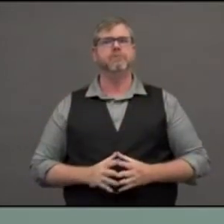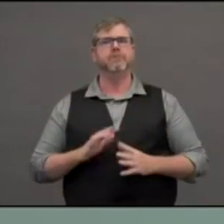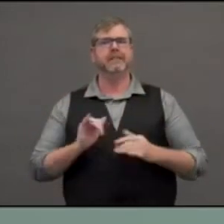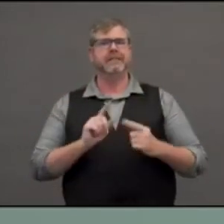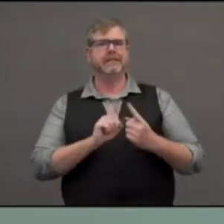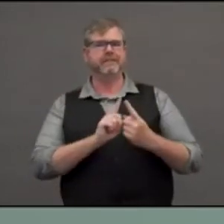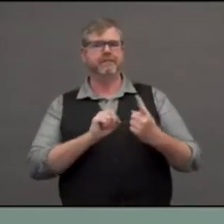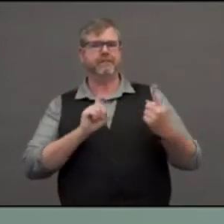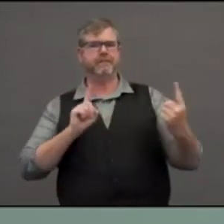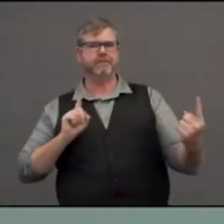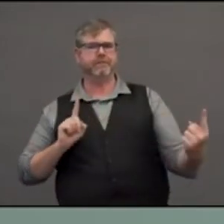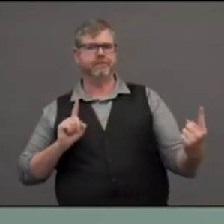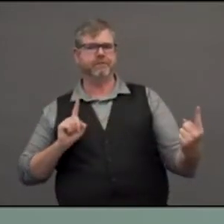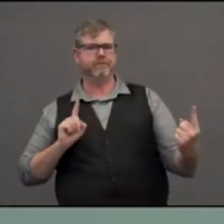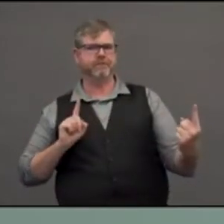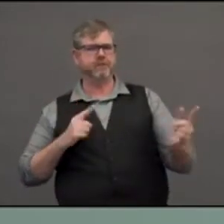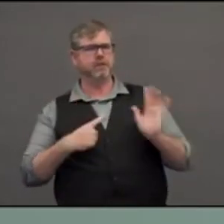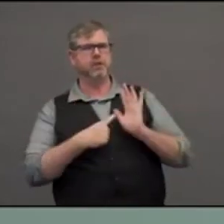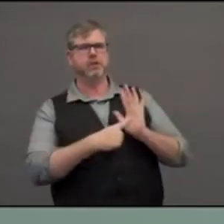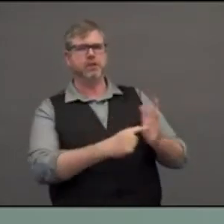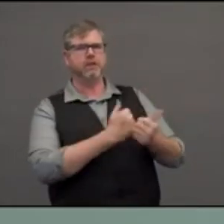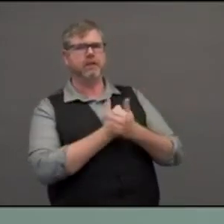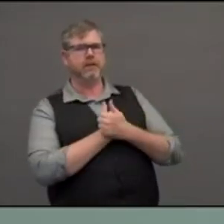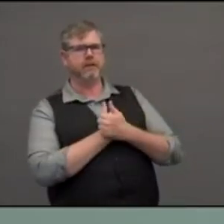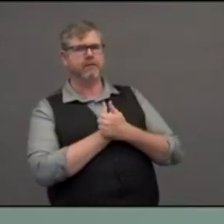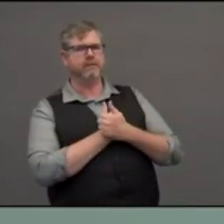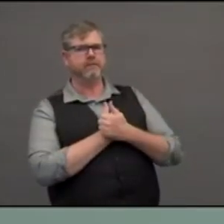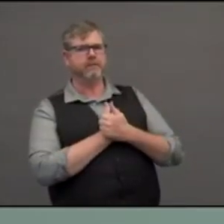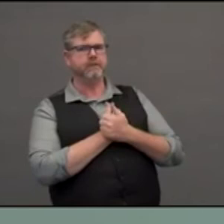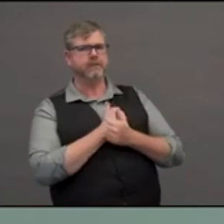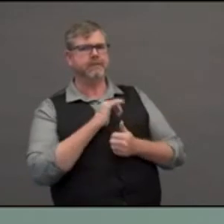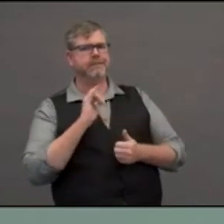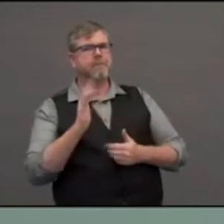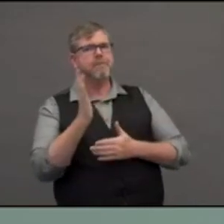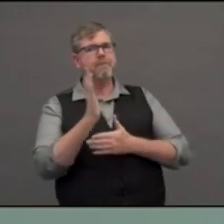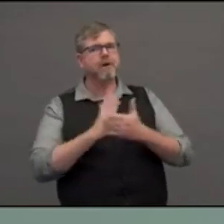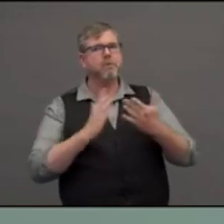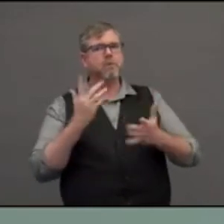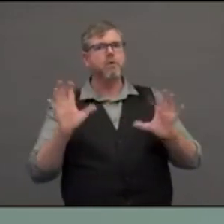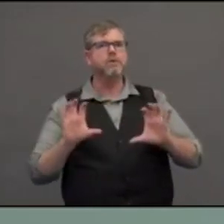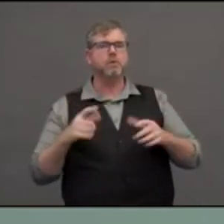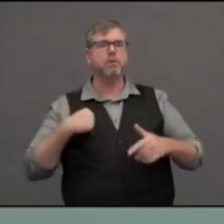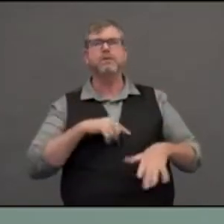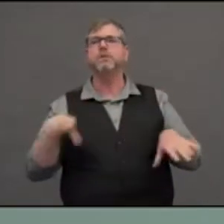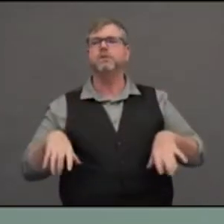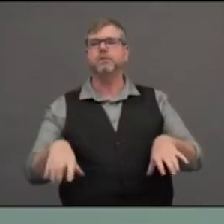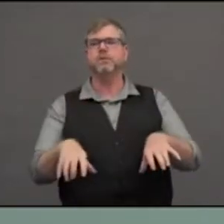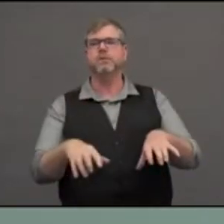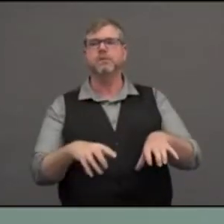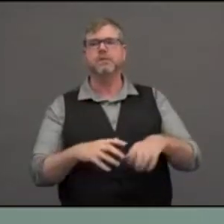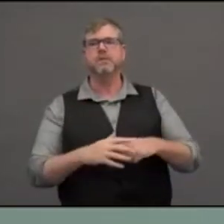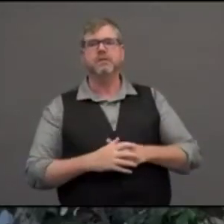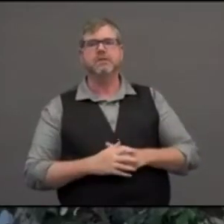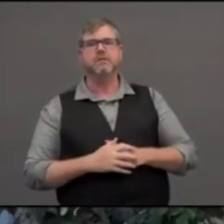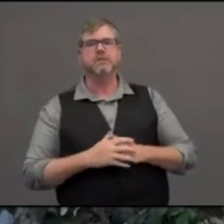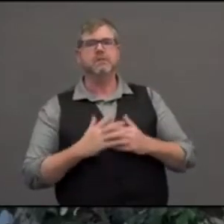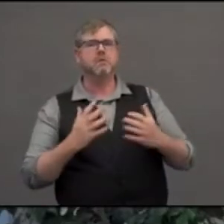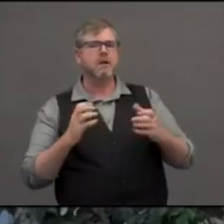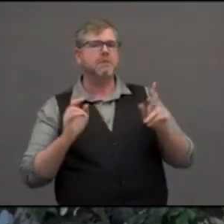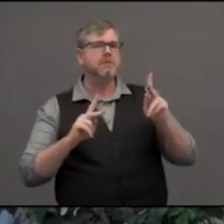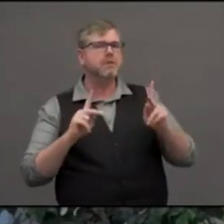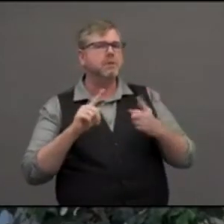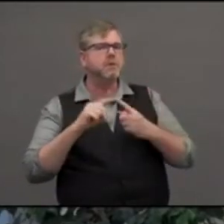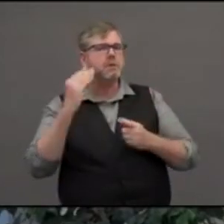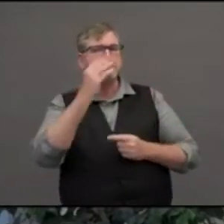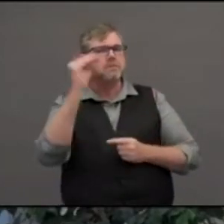love is actually part of what we've done before too. So just wanted folks to remember